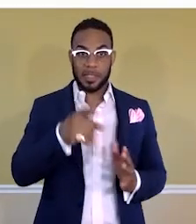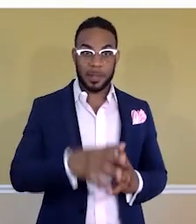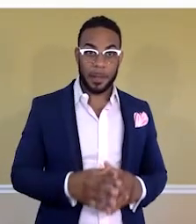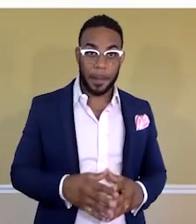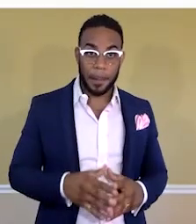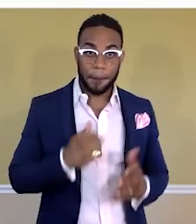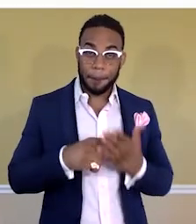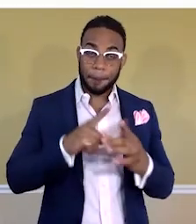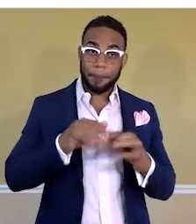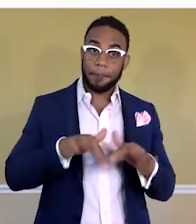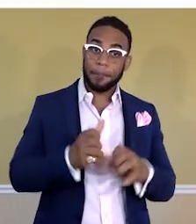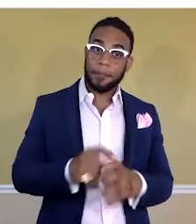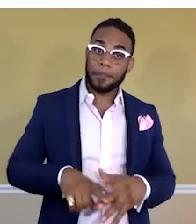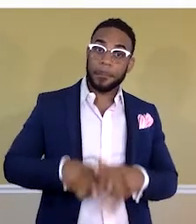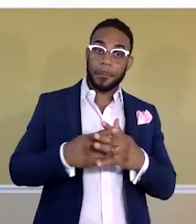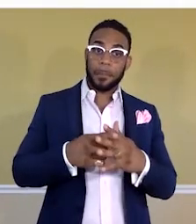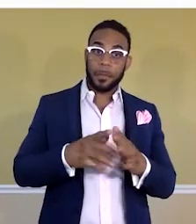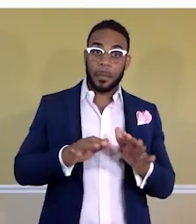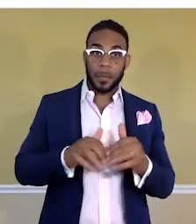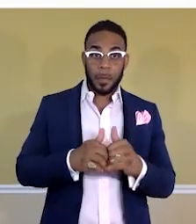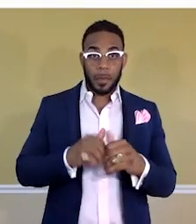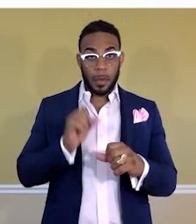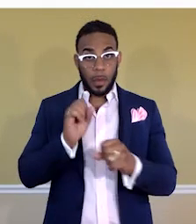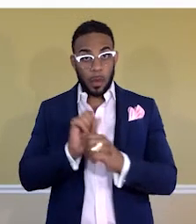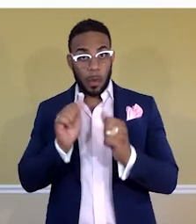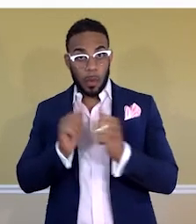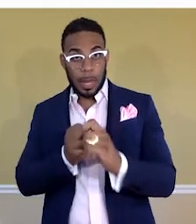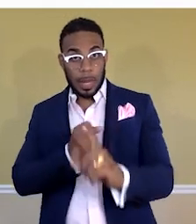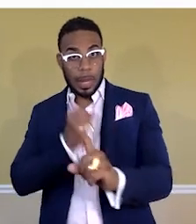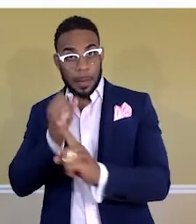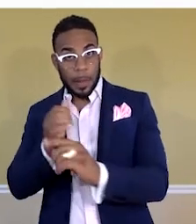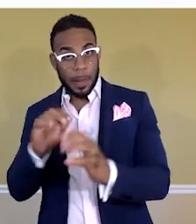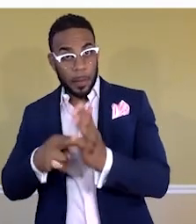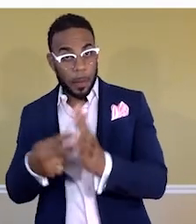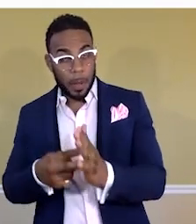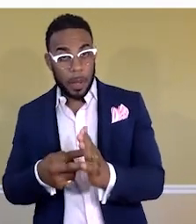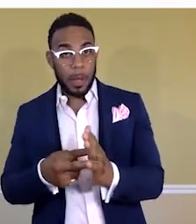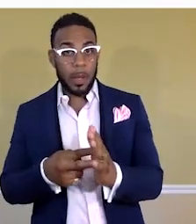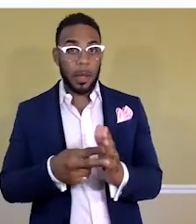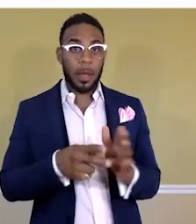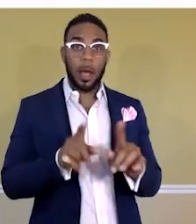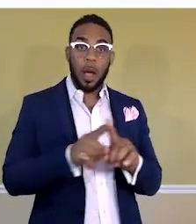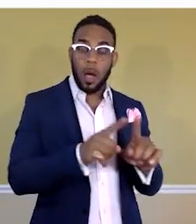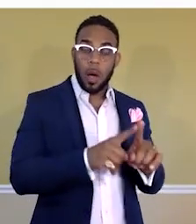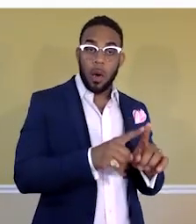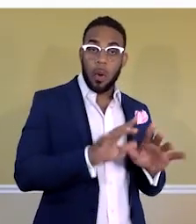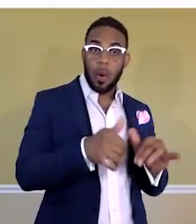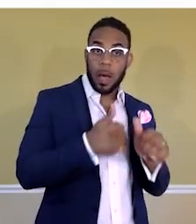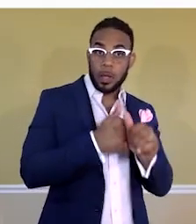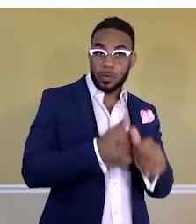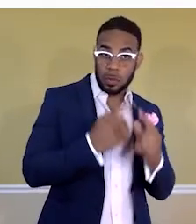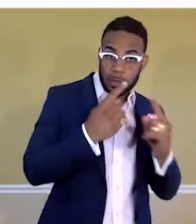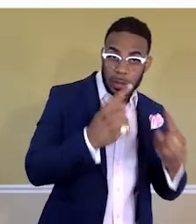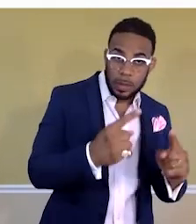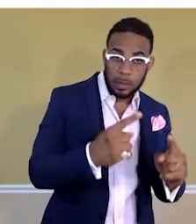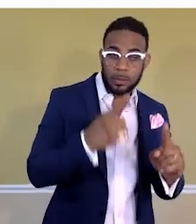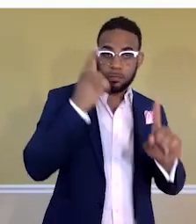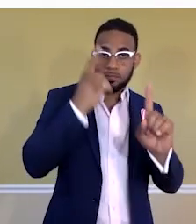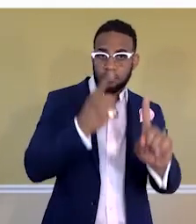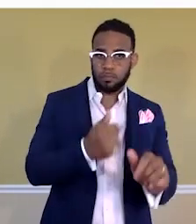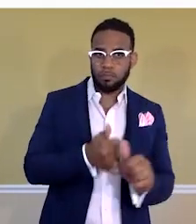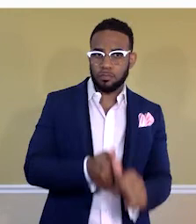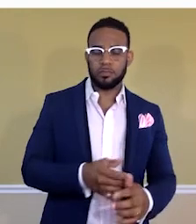I'm going to talk about how to get started, how to work with impact and purpose with it, as well as a discussion on goal